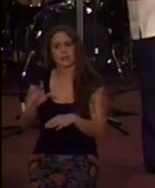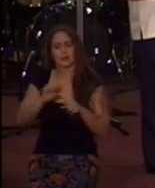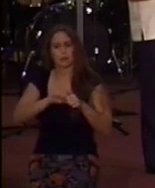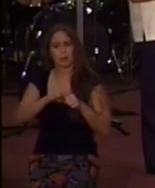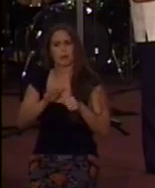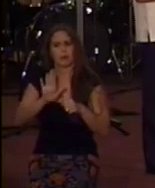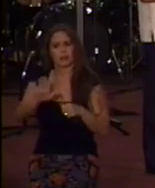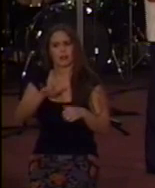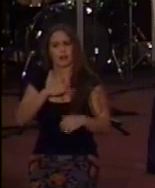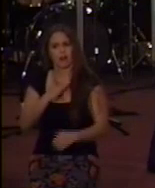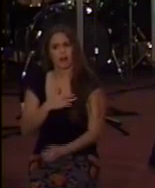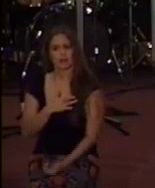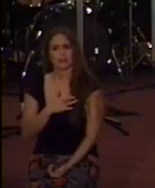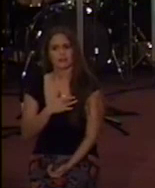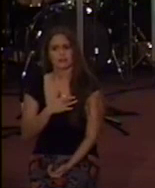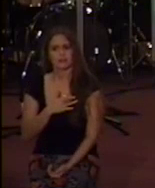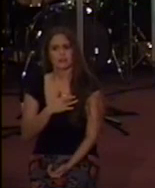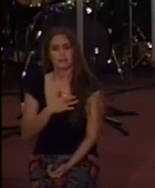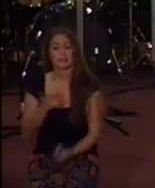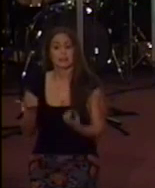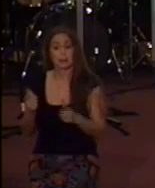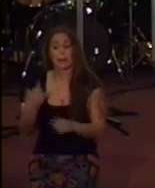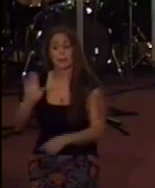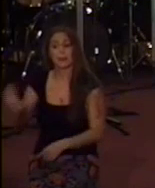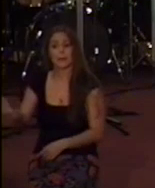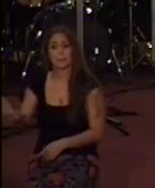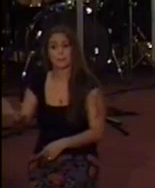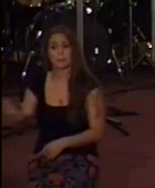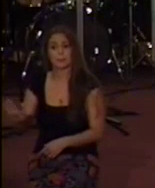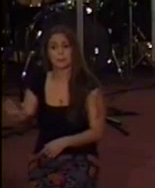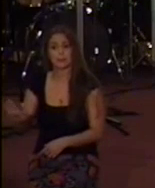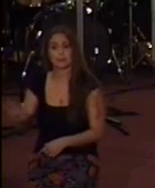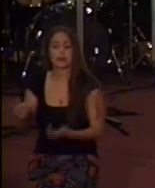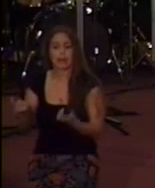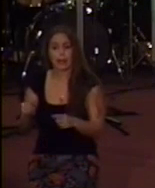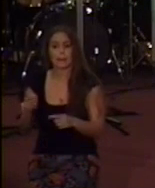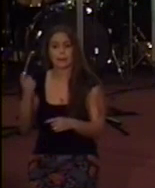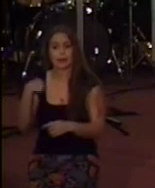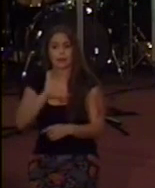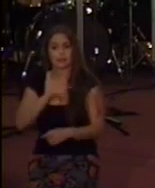heart? That's what happened to them. It should happen to us.